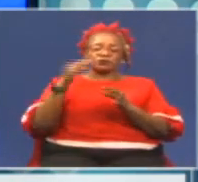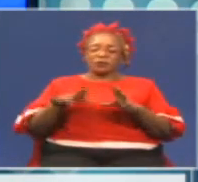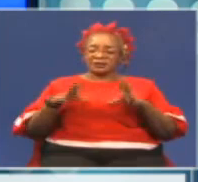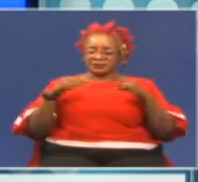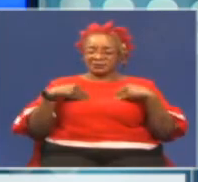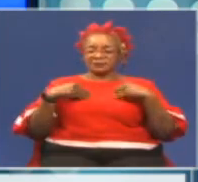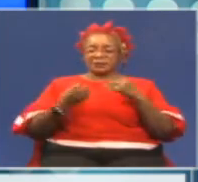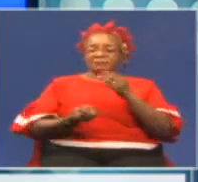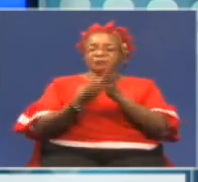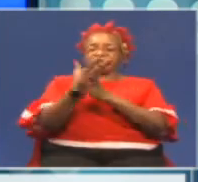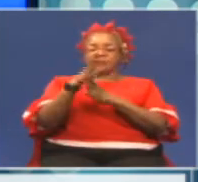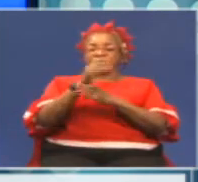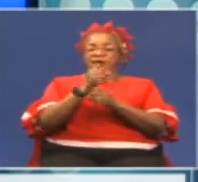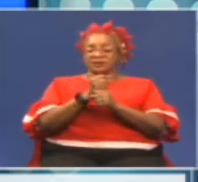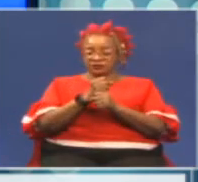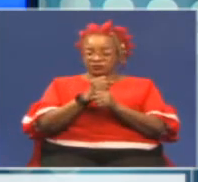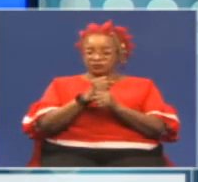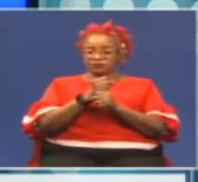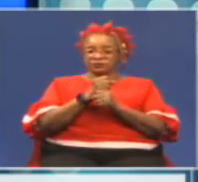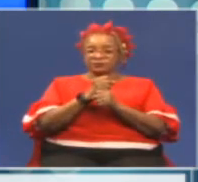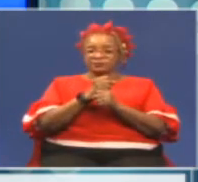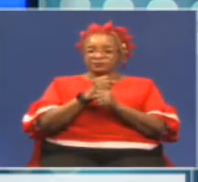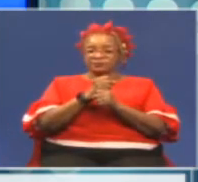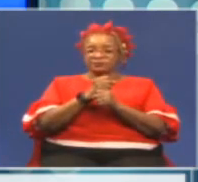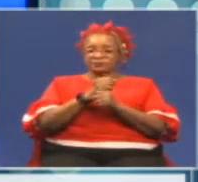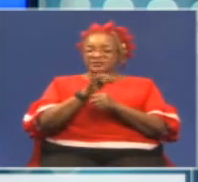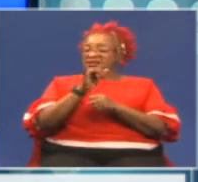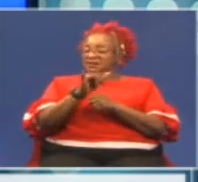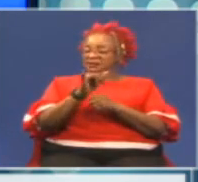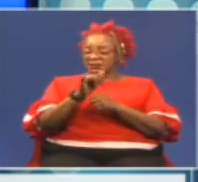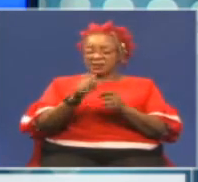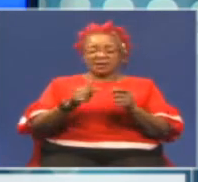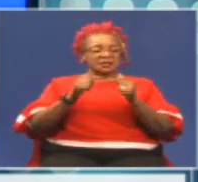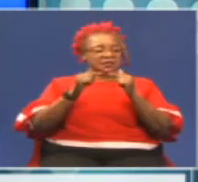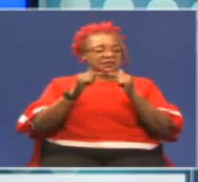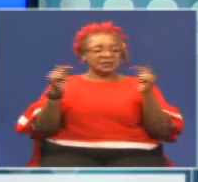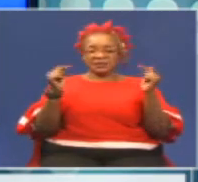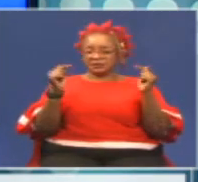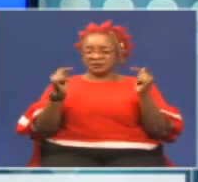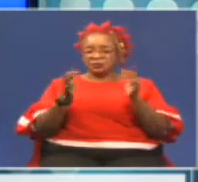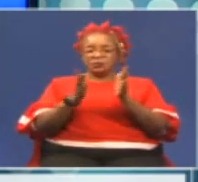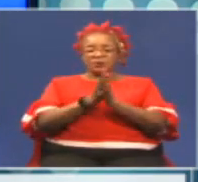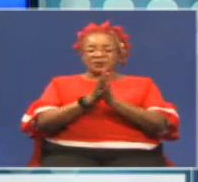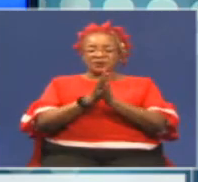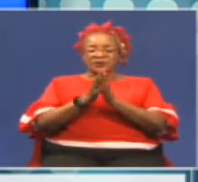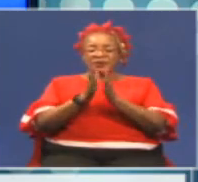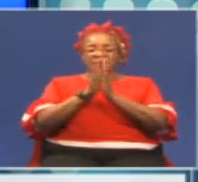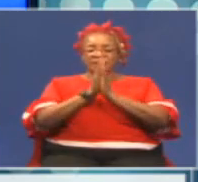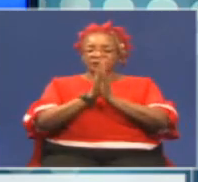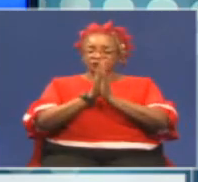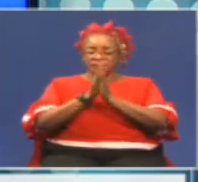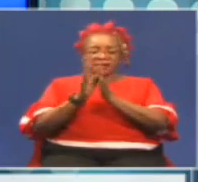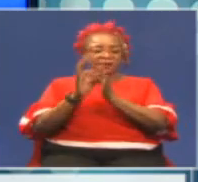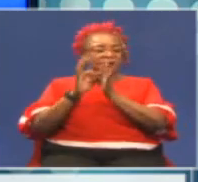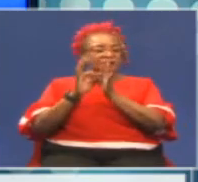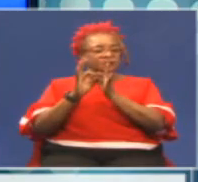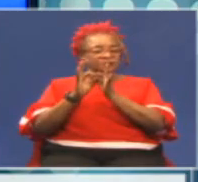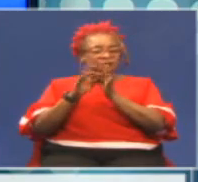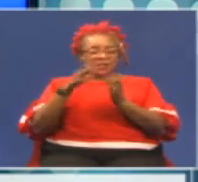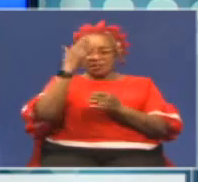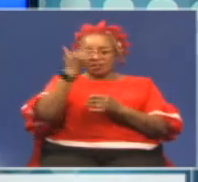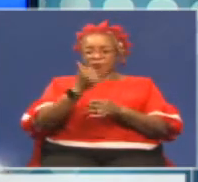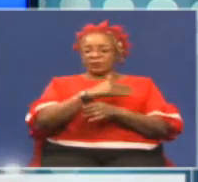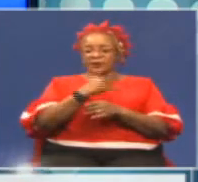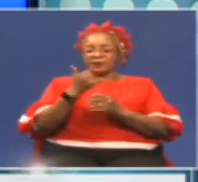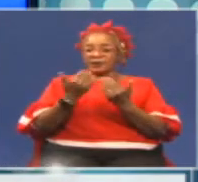waruhusiwe kusajili shirika lisilo la kiserikali na ni kinyume kabisa na maadili ya kidini na Uafrika. Kanisa Katoliki